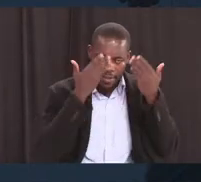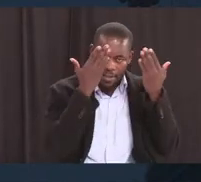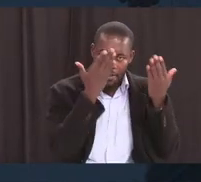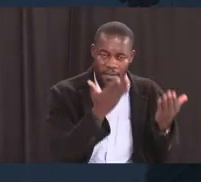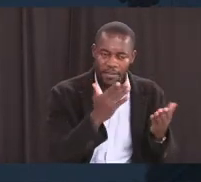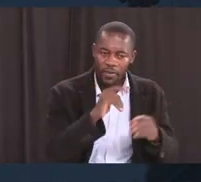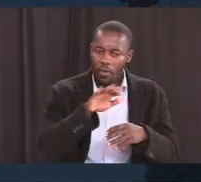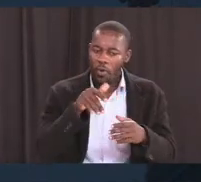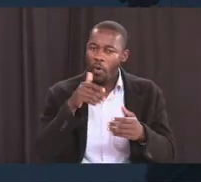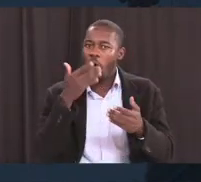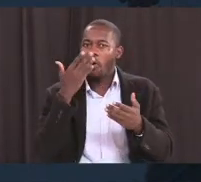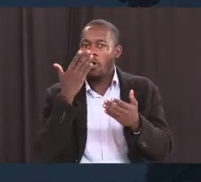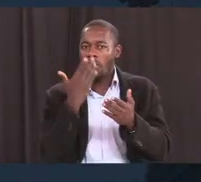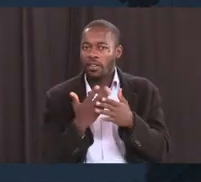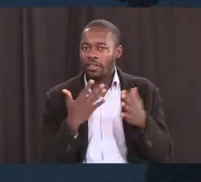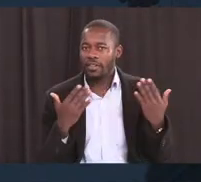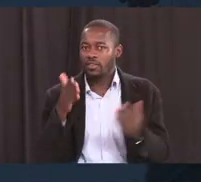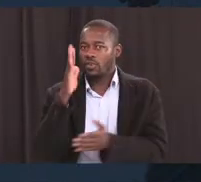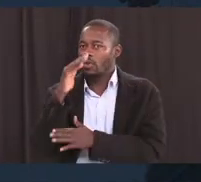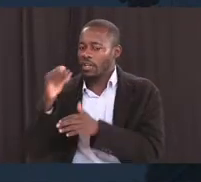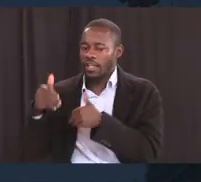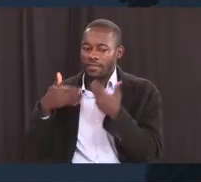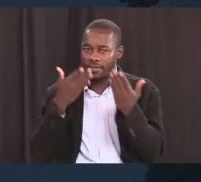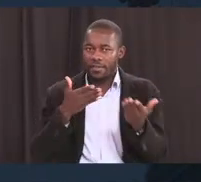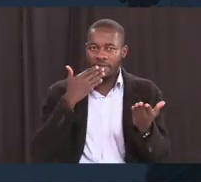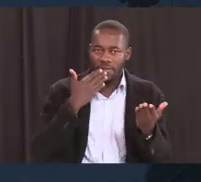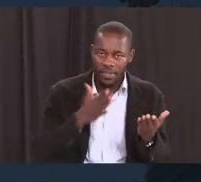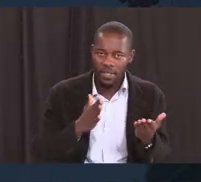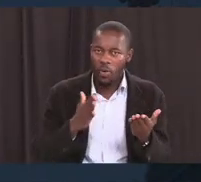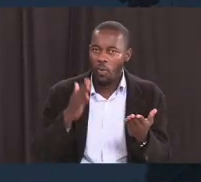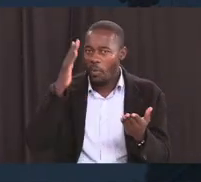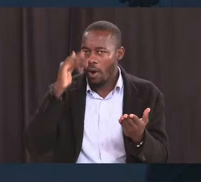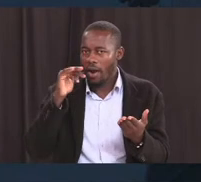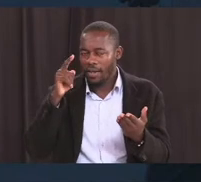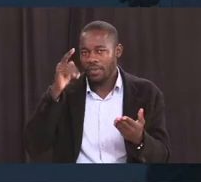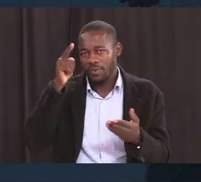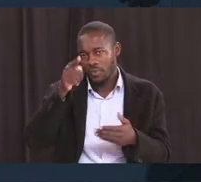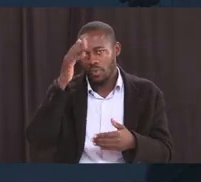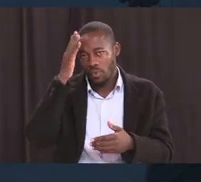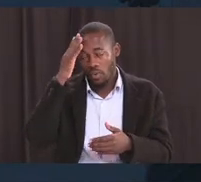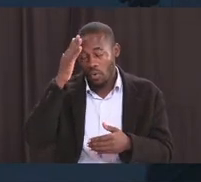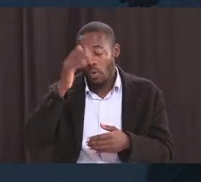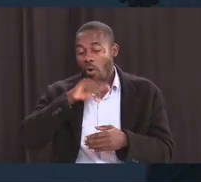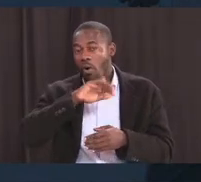God has given to us. Not that he needs it, but because we know the practical needs